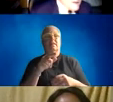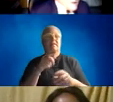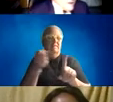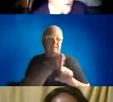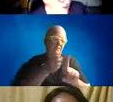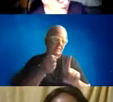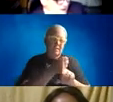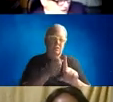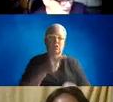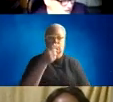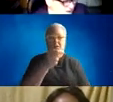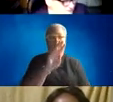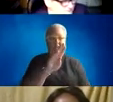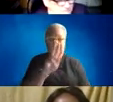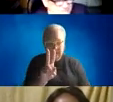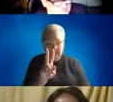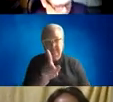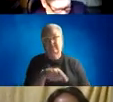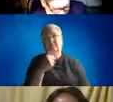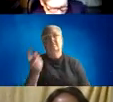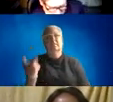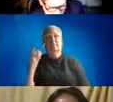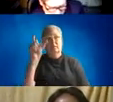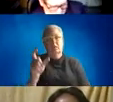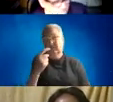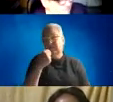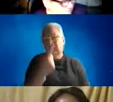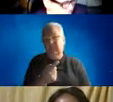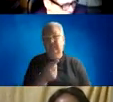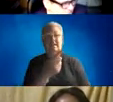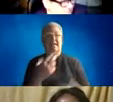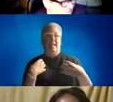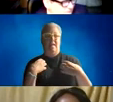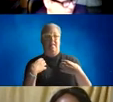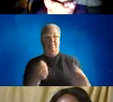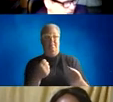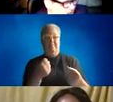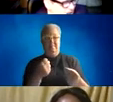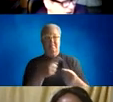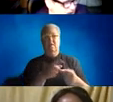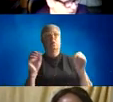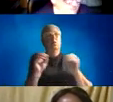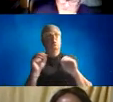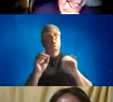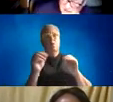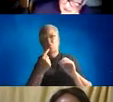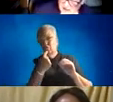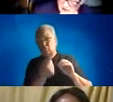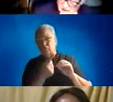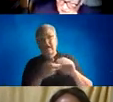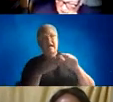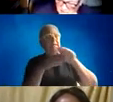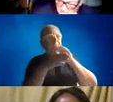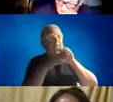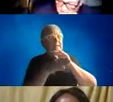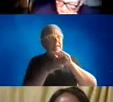Elora Ebonti Banik says on health section there is no mention of accessibility for disabled people,